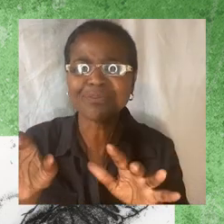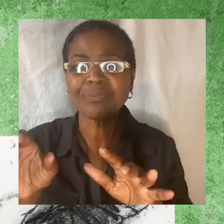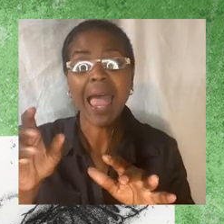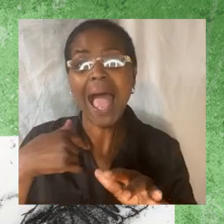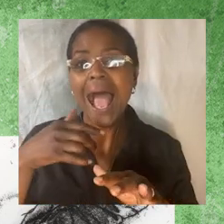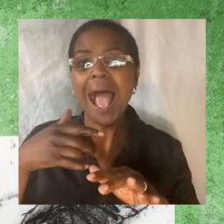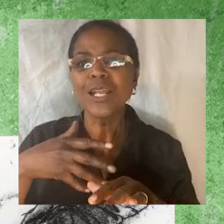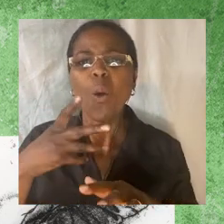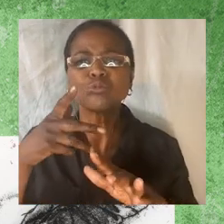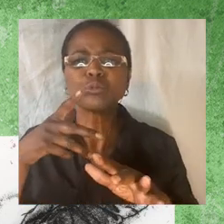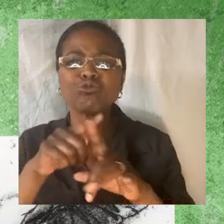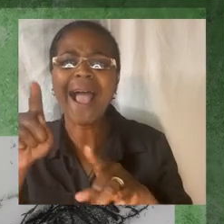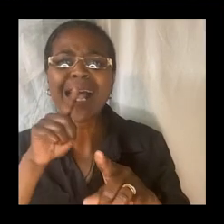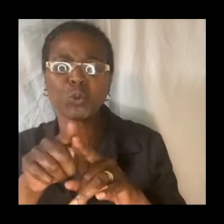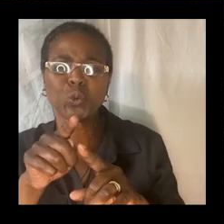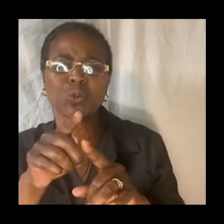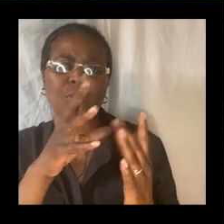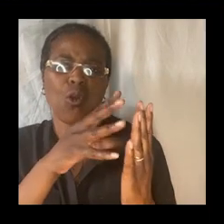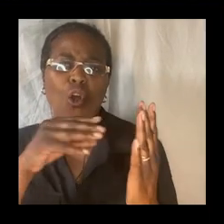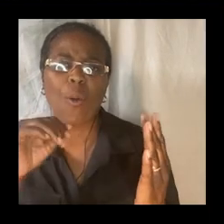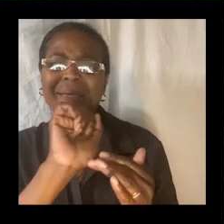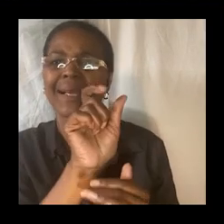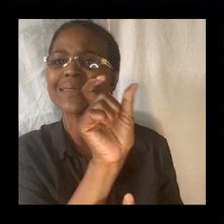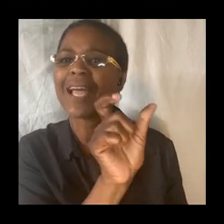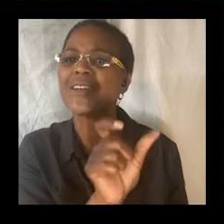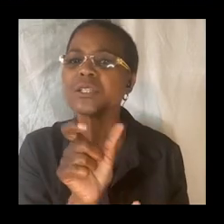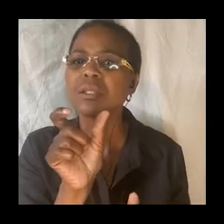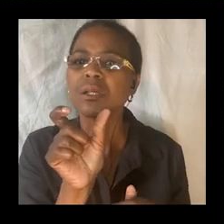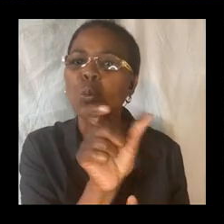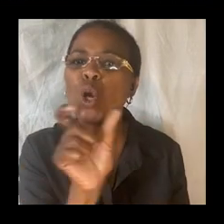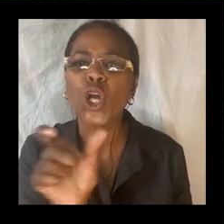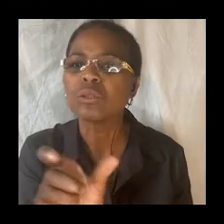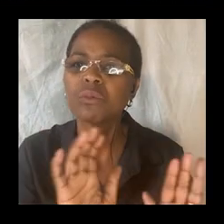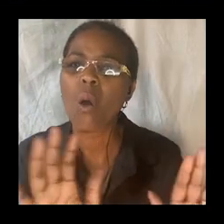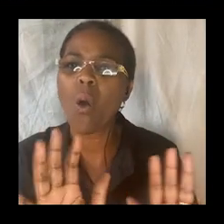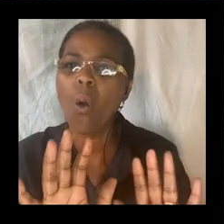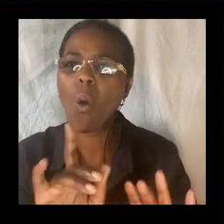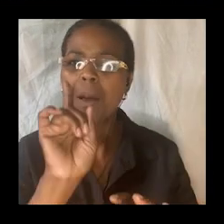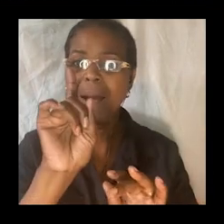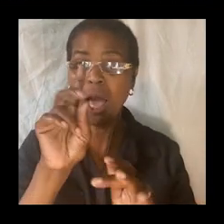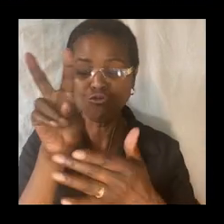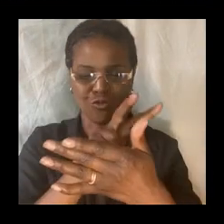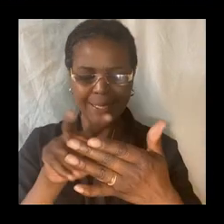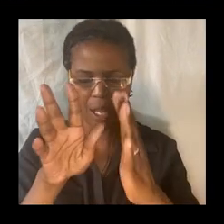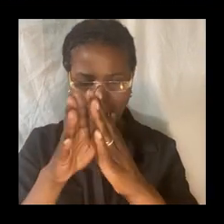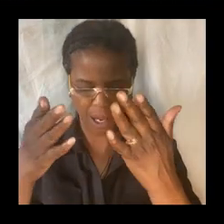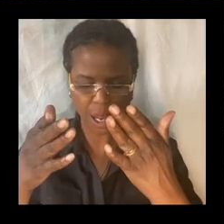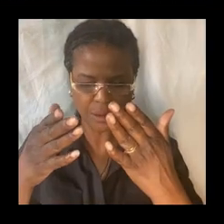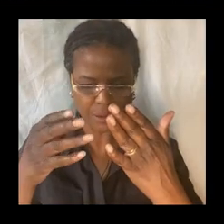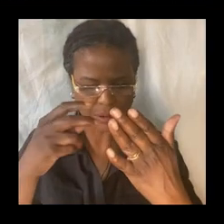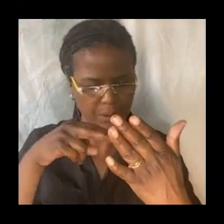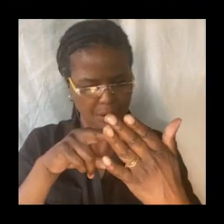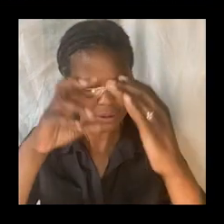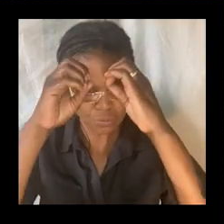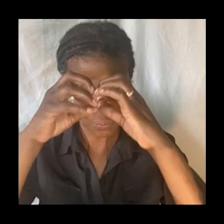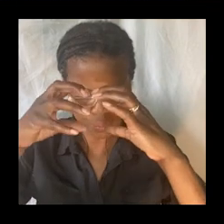illustrate David's words, but the way that book kind of opens up the reader's imagination, it's trying to not limit that